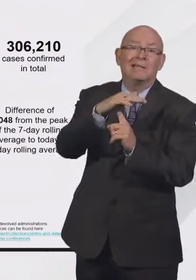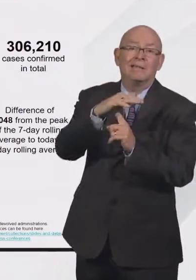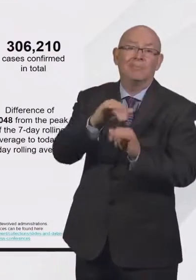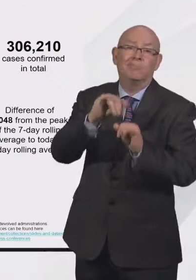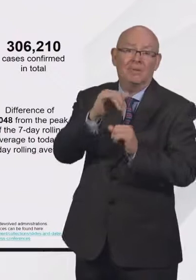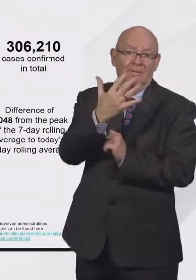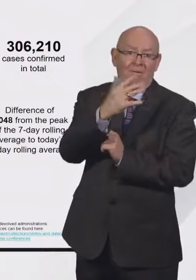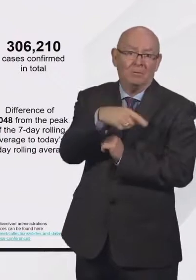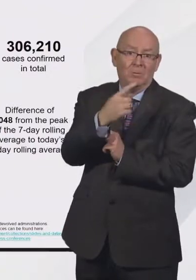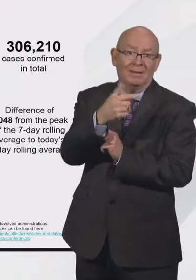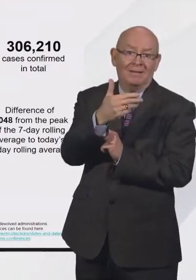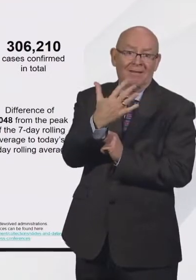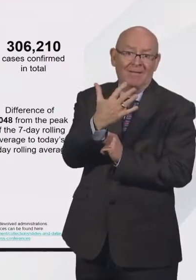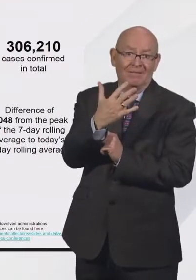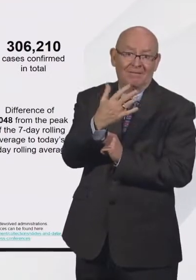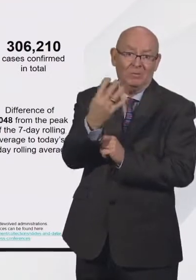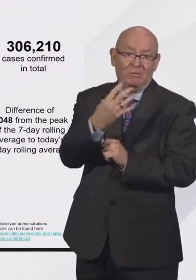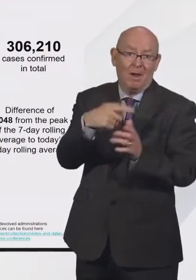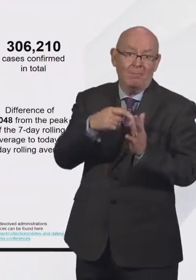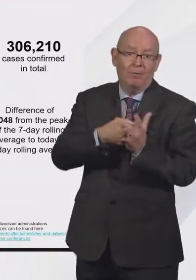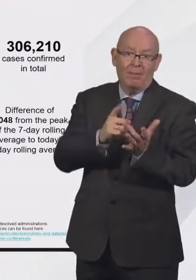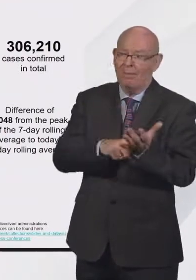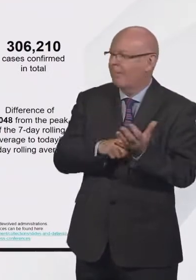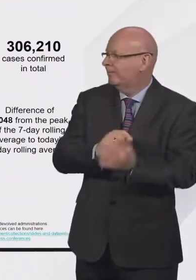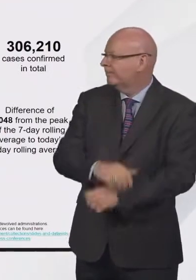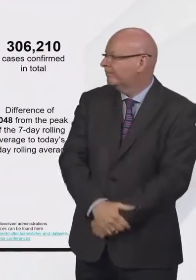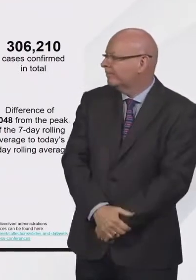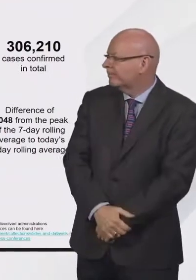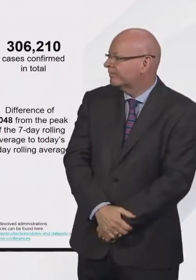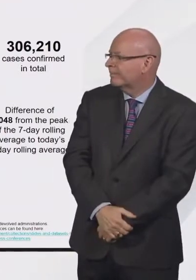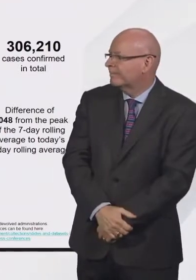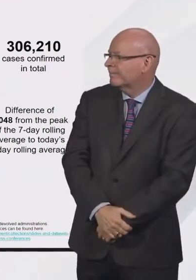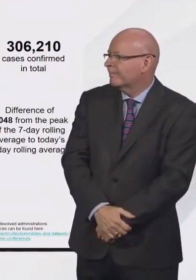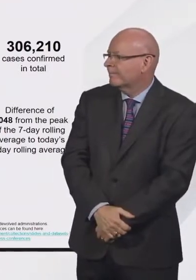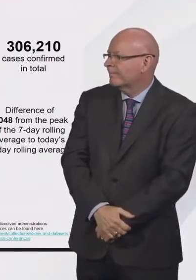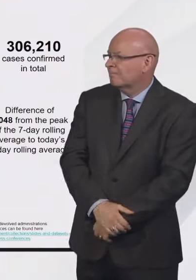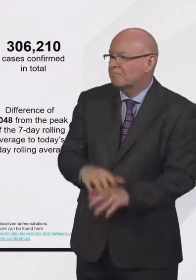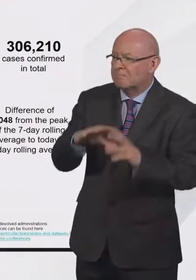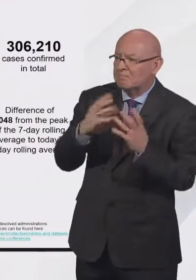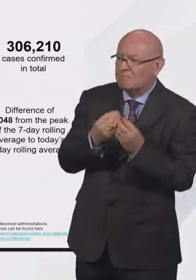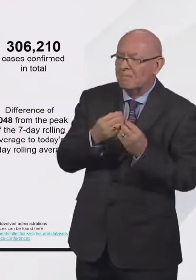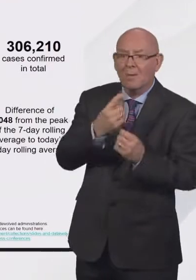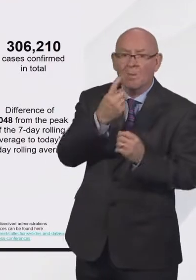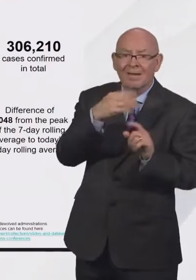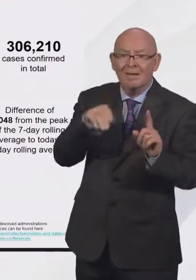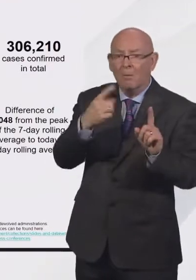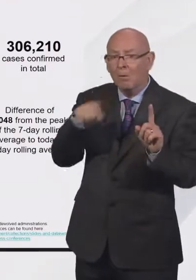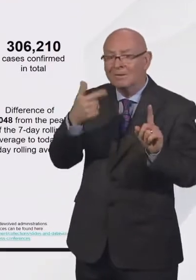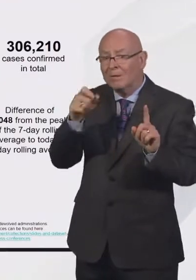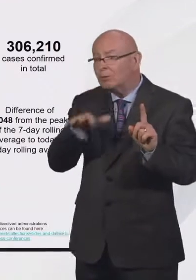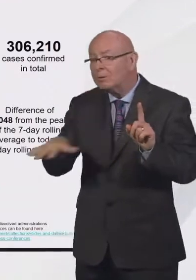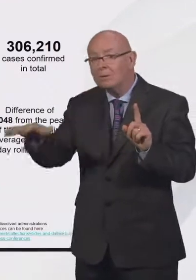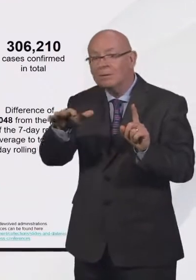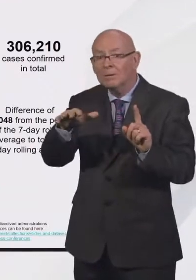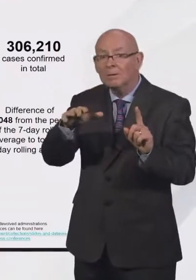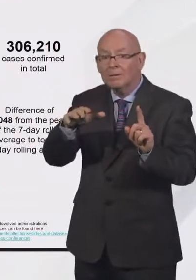England are now estimated to have the virus, which is down from 1 in 400 4 weeks ago.